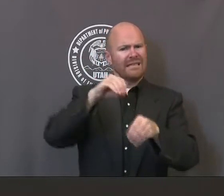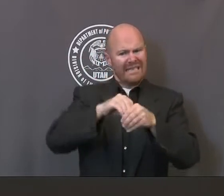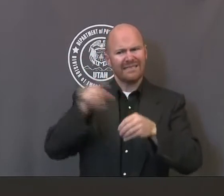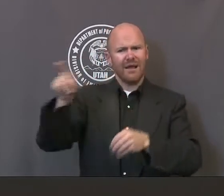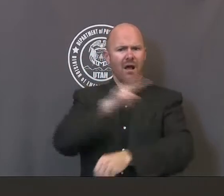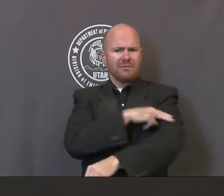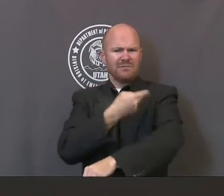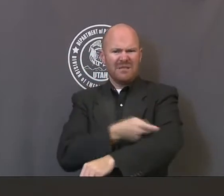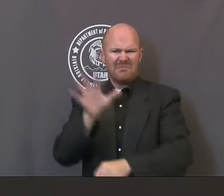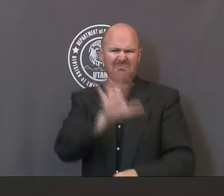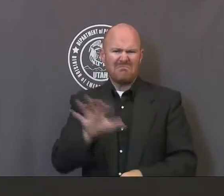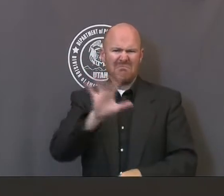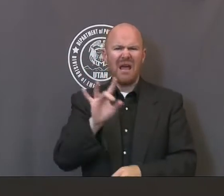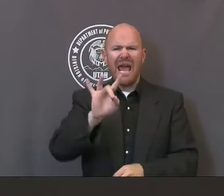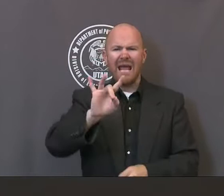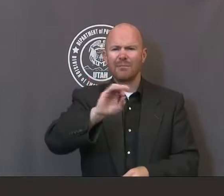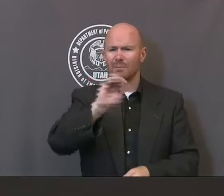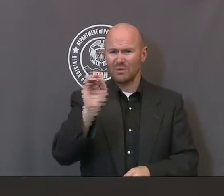at 8%.